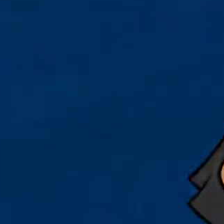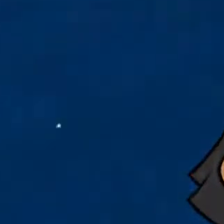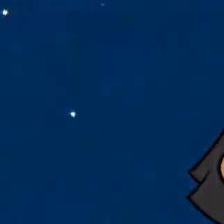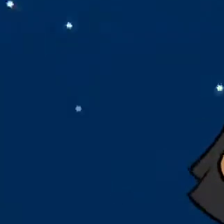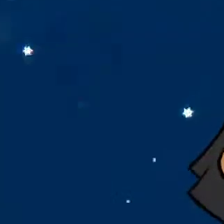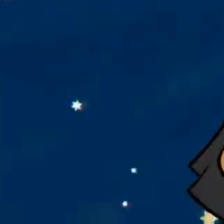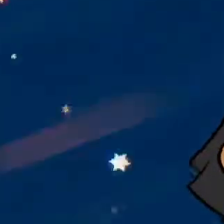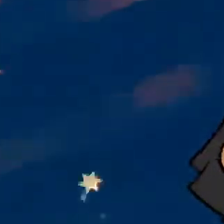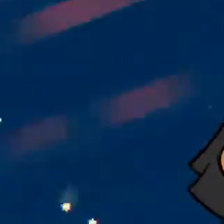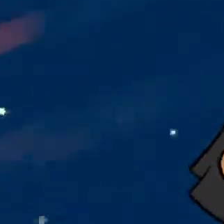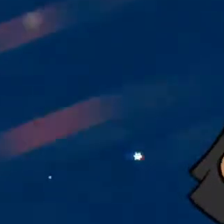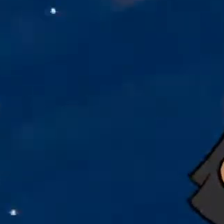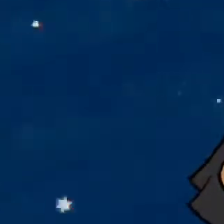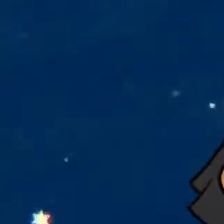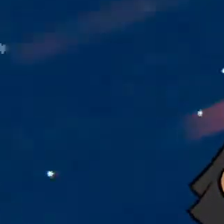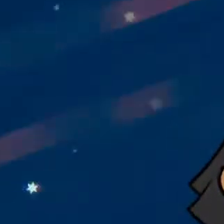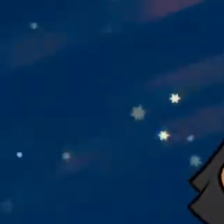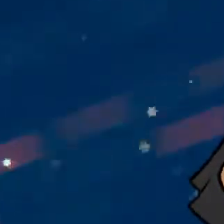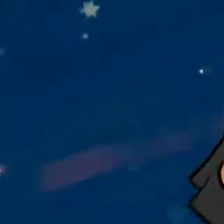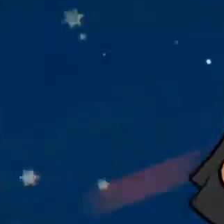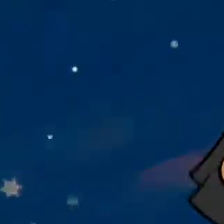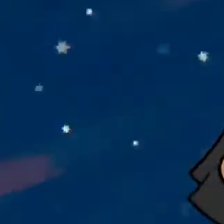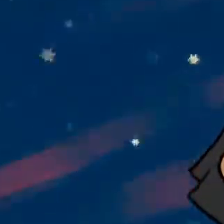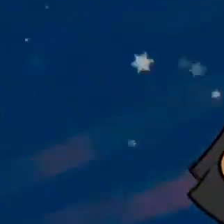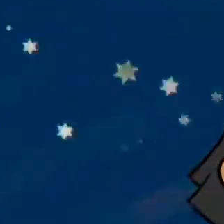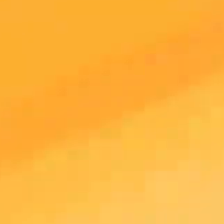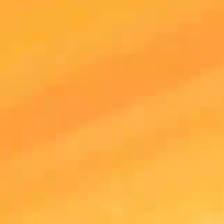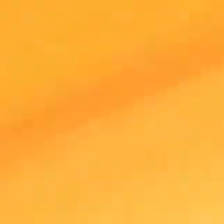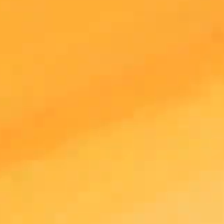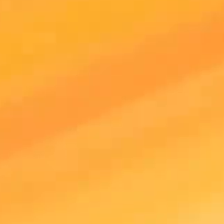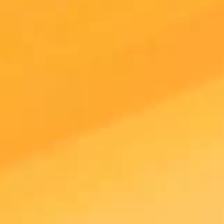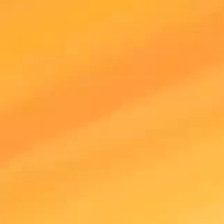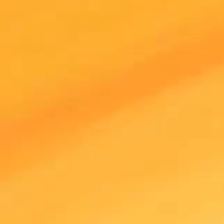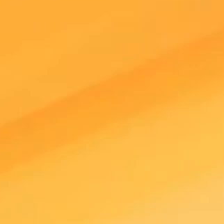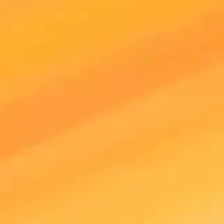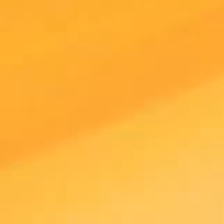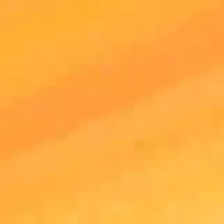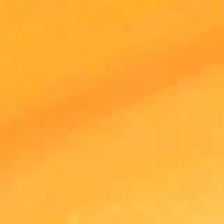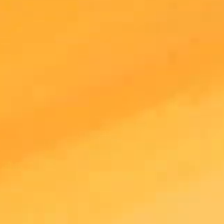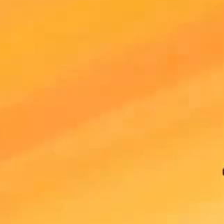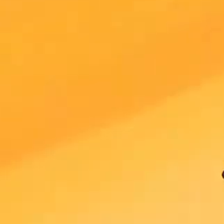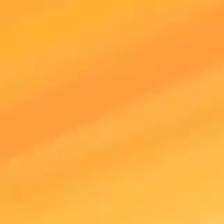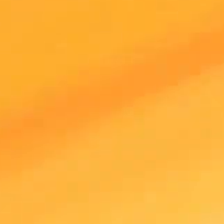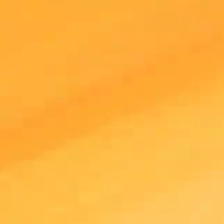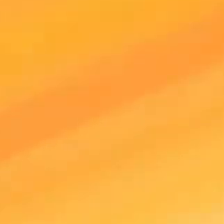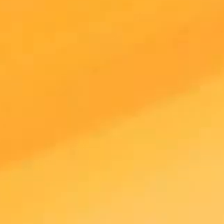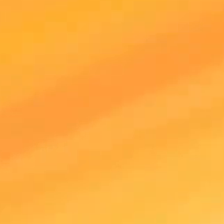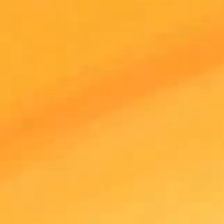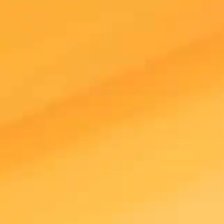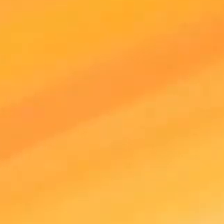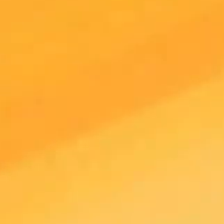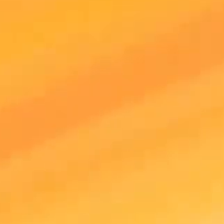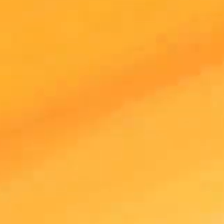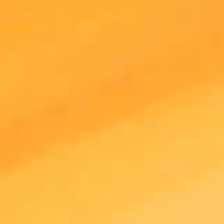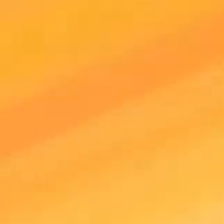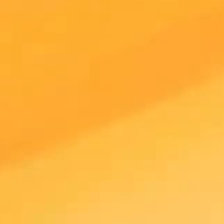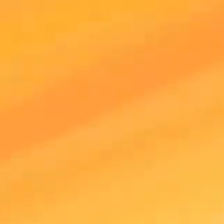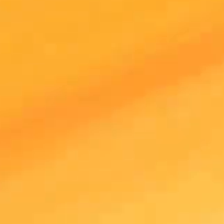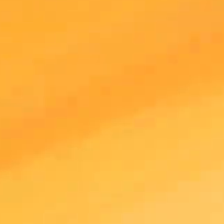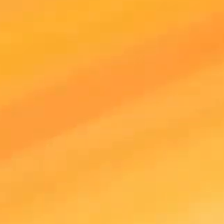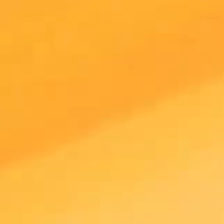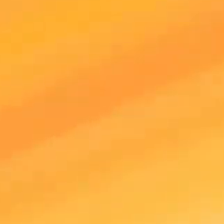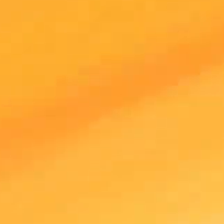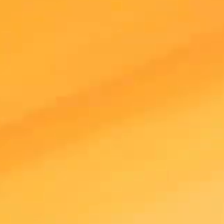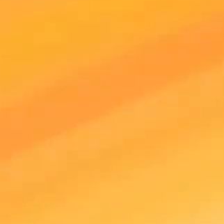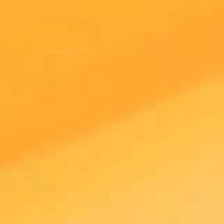my hands? That doesn't sound like a secret weapon, Uncle Kevin. It is. The coronavirus sticks to your hands, but when you wash